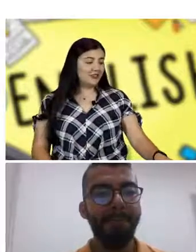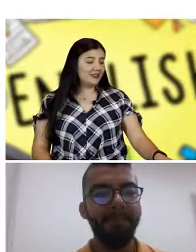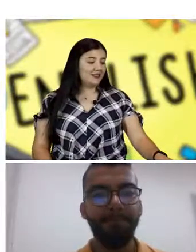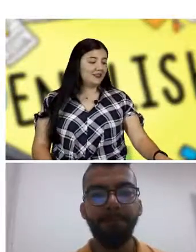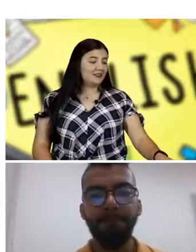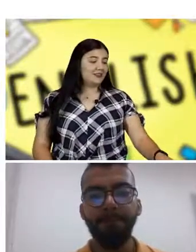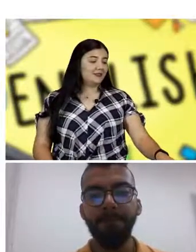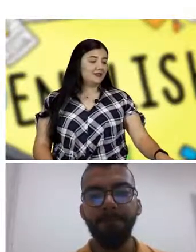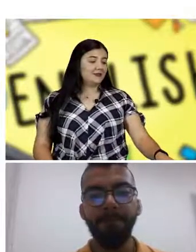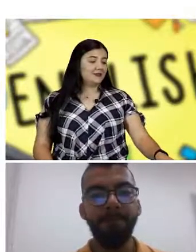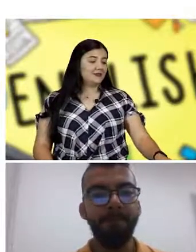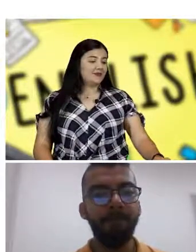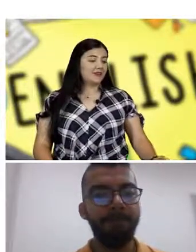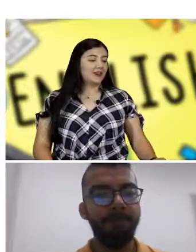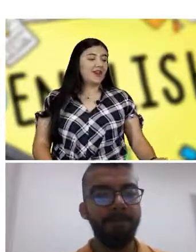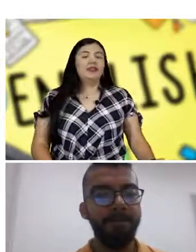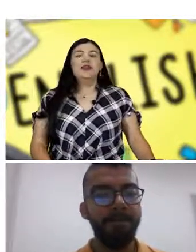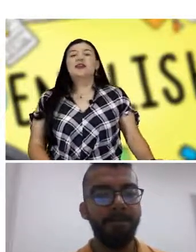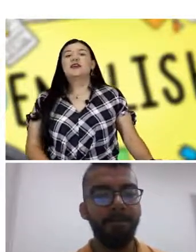right?